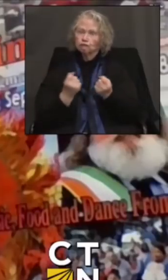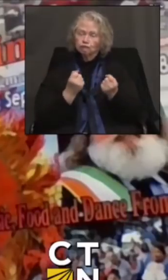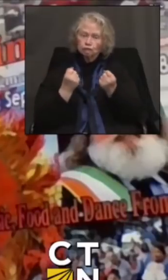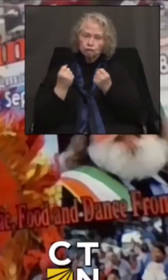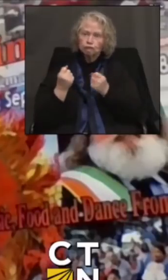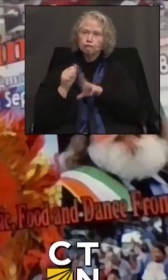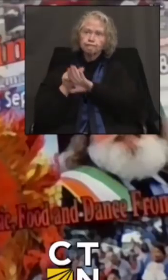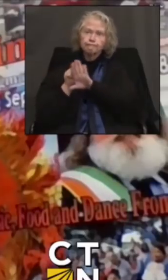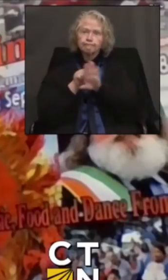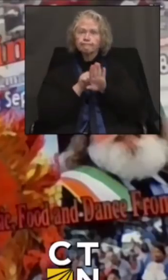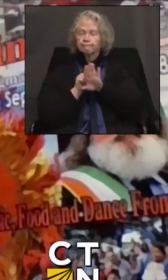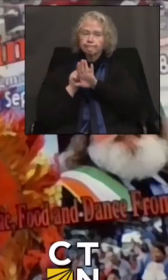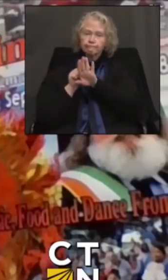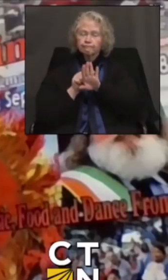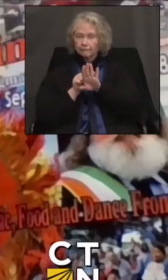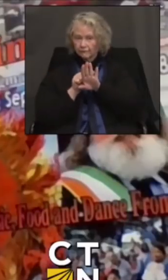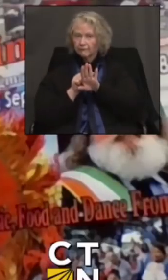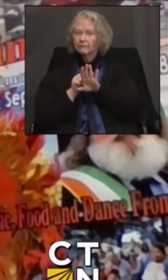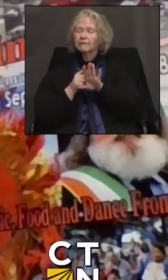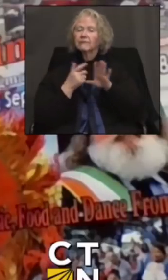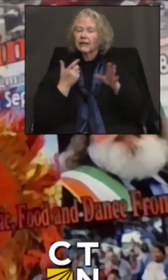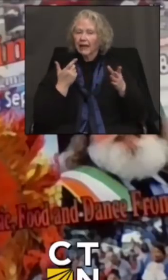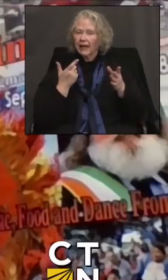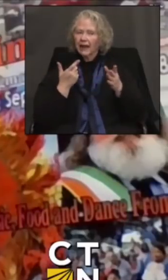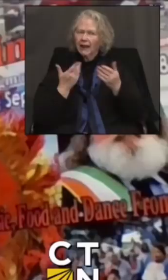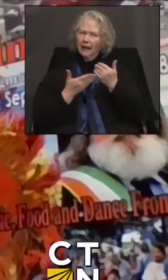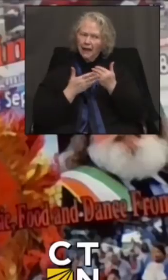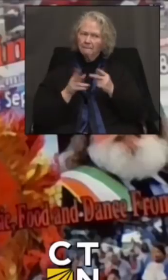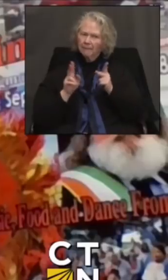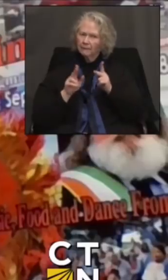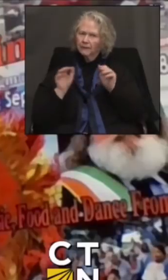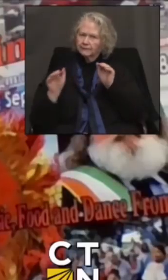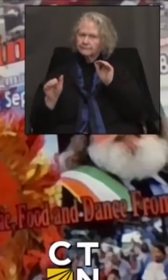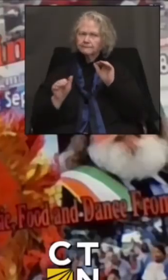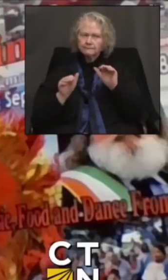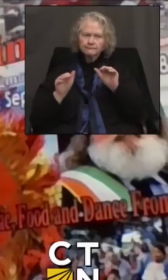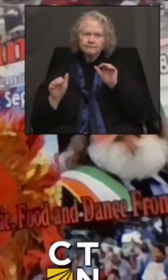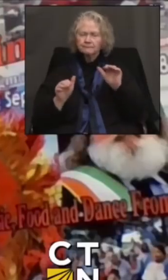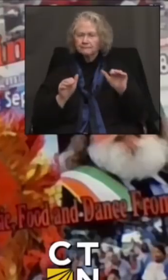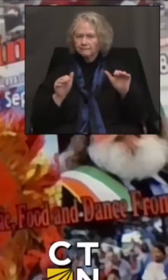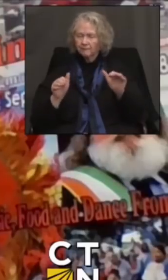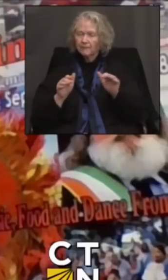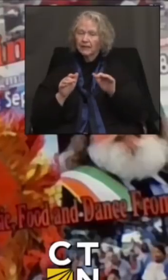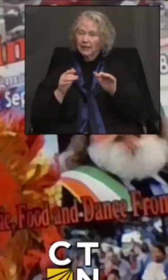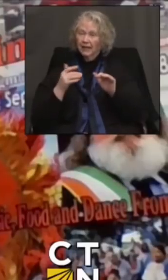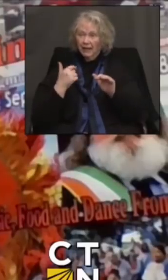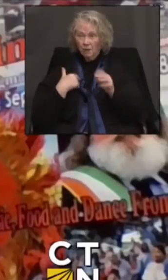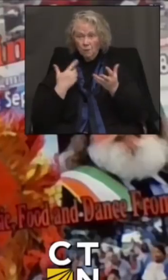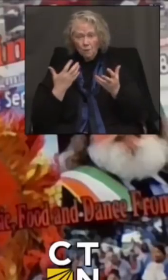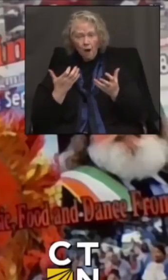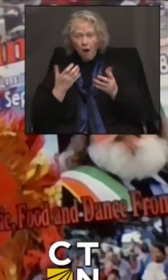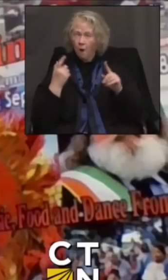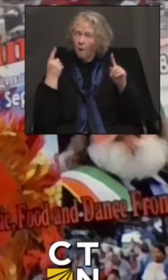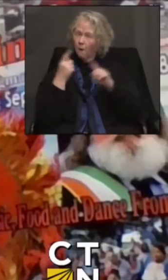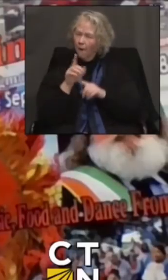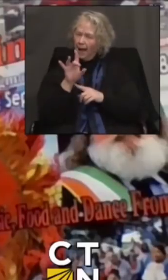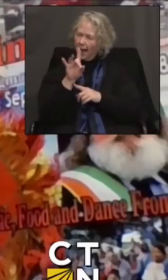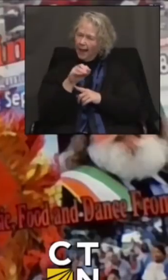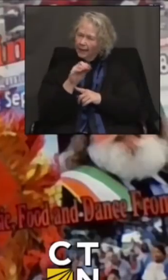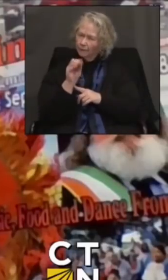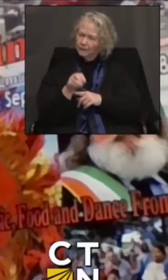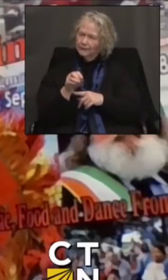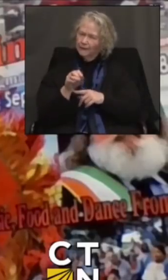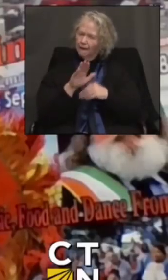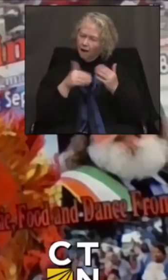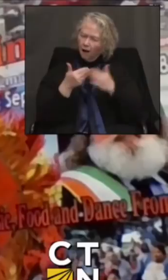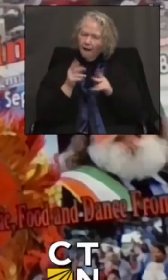actually coming out with people that are going to canvass the neighborhood and get those. If we get 80% of the state, as you said, Governor, then these folks can